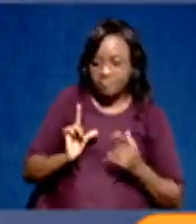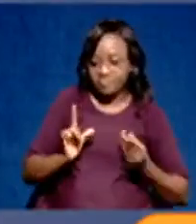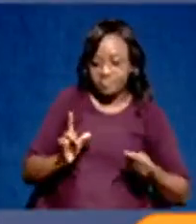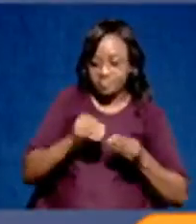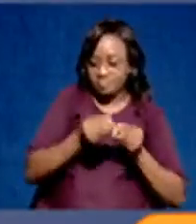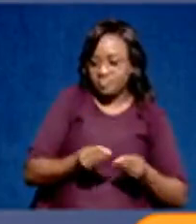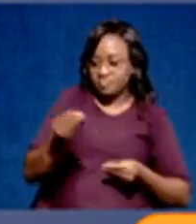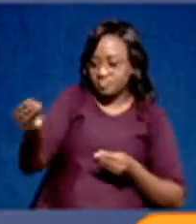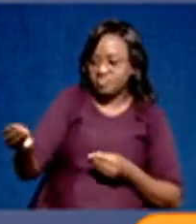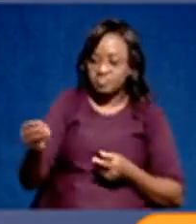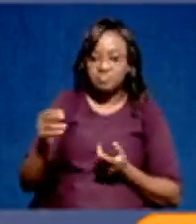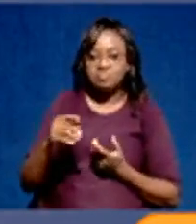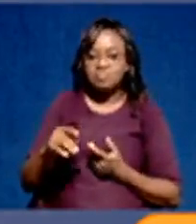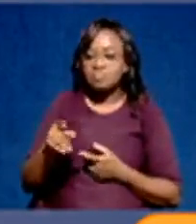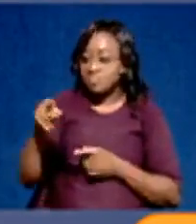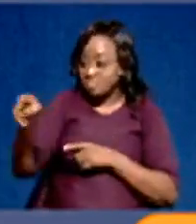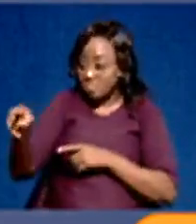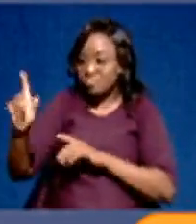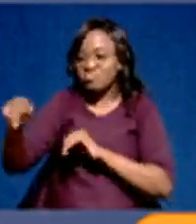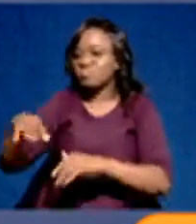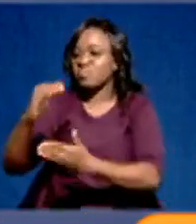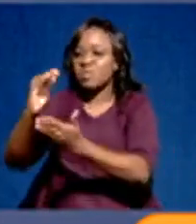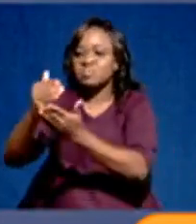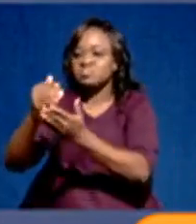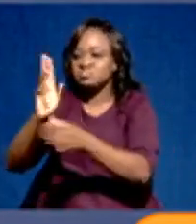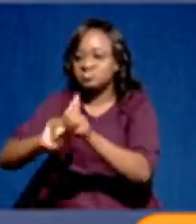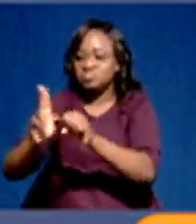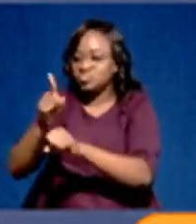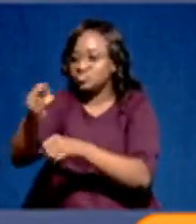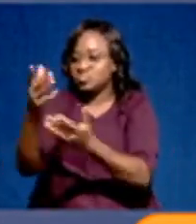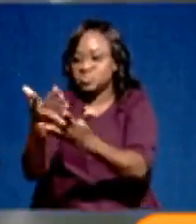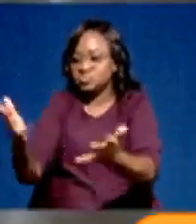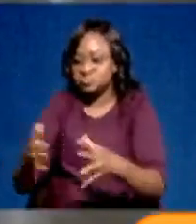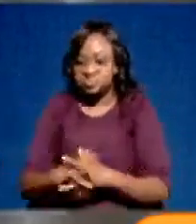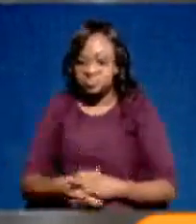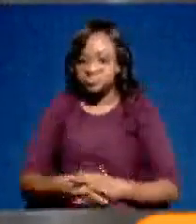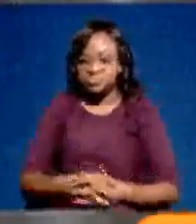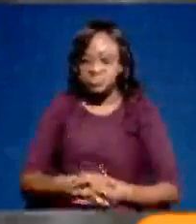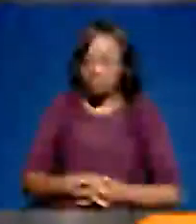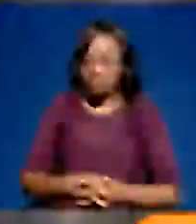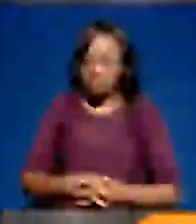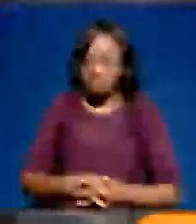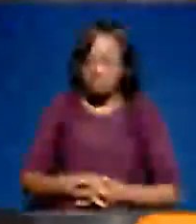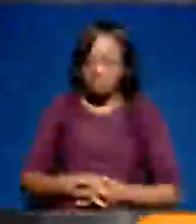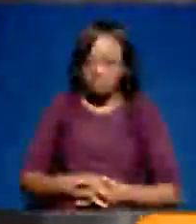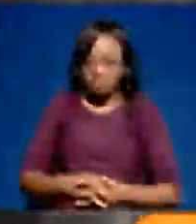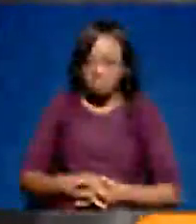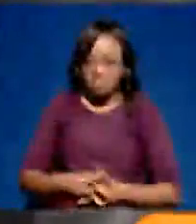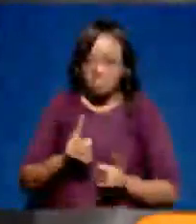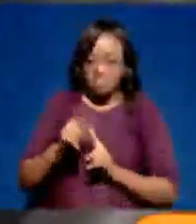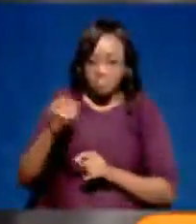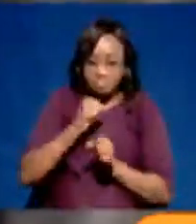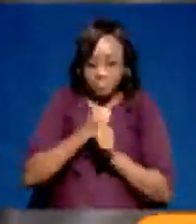you also own those goods. So you can withdraw from any of the warehouses. Rava Mercantile mostly onboards farmers